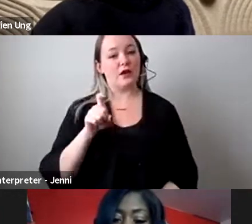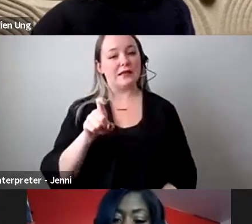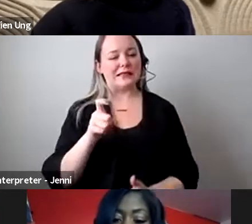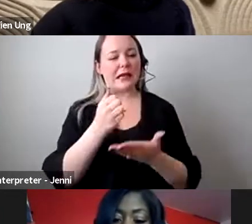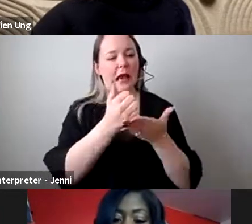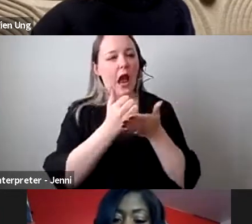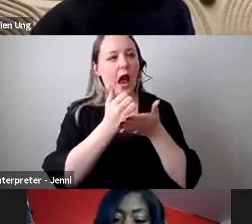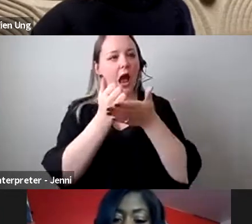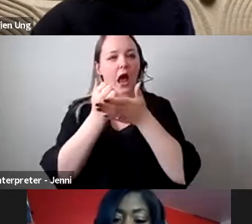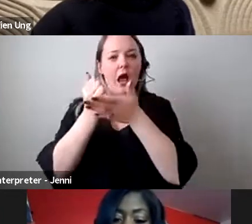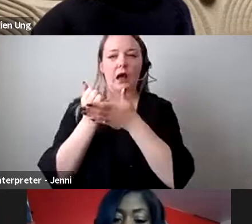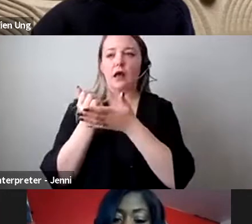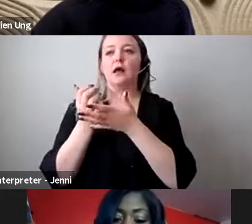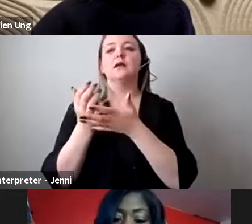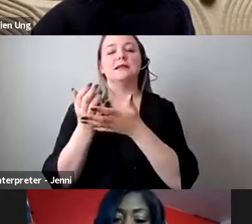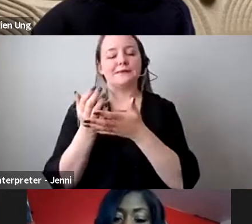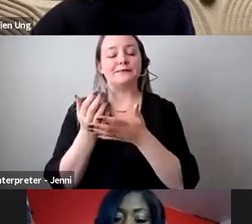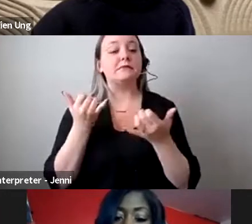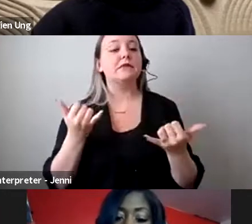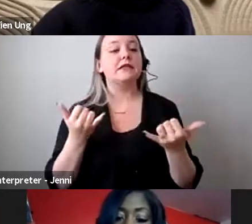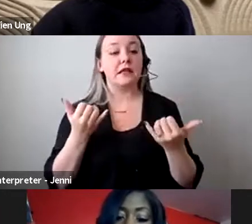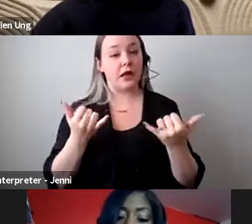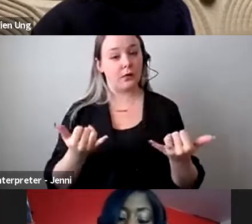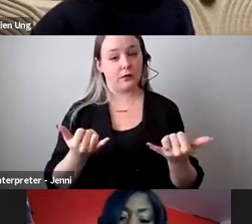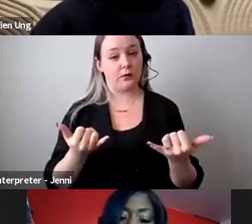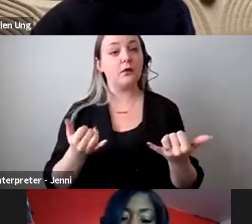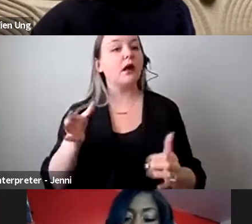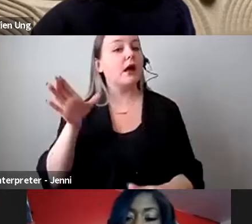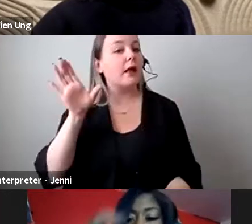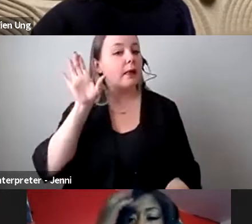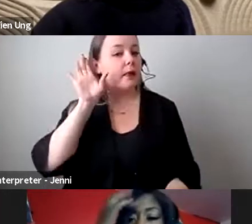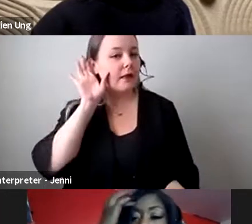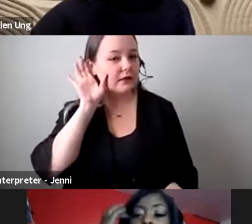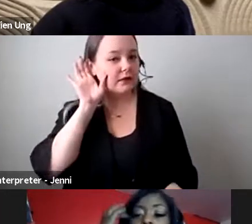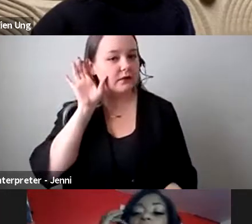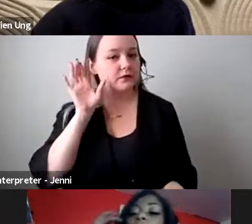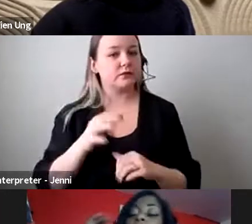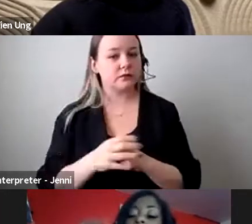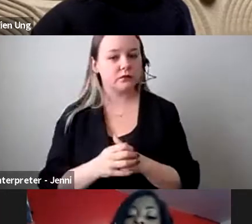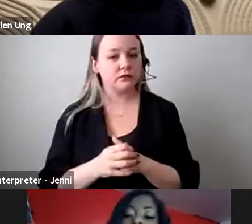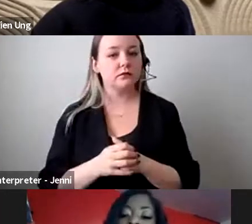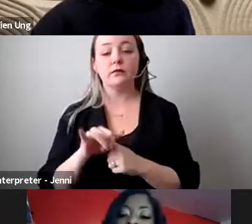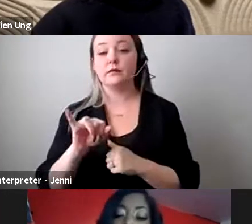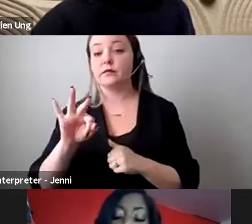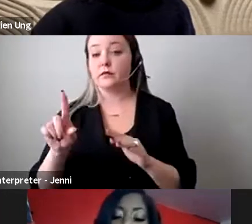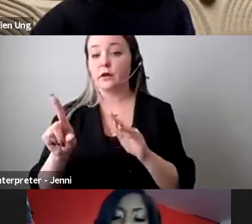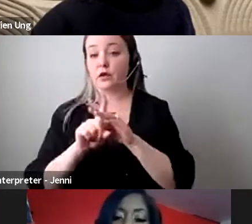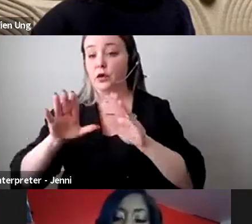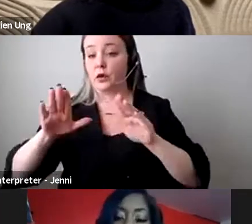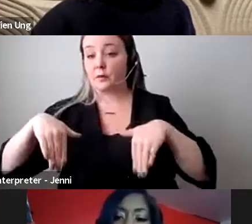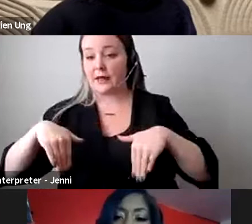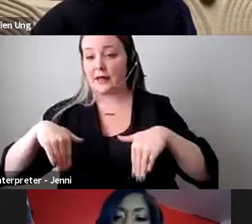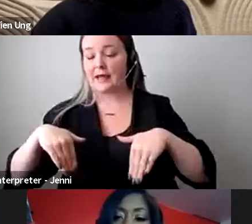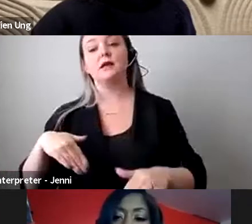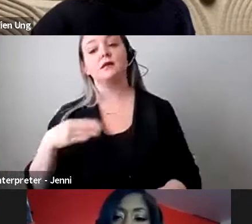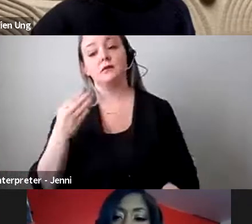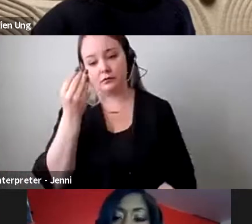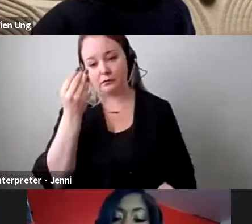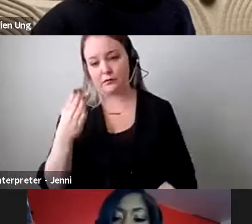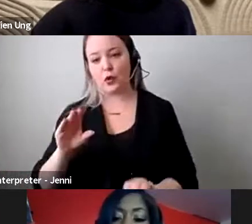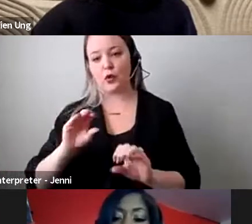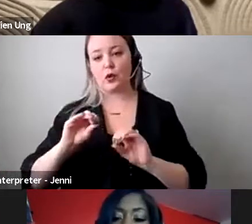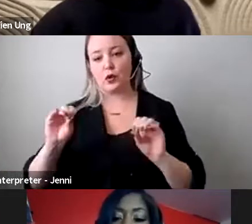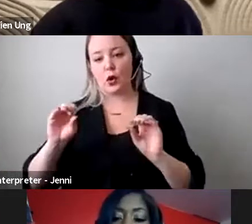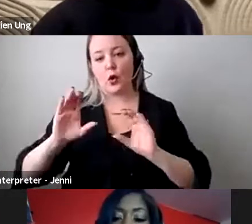just to listen. As was said at the beginning, and if you came late and did not see, there will be no chat